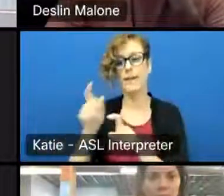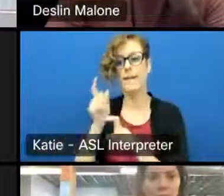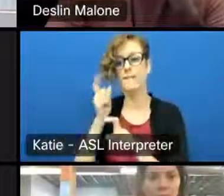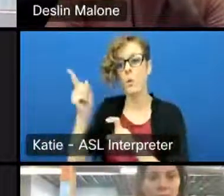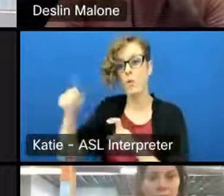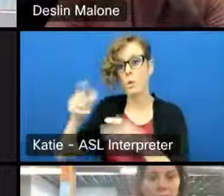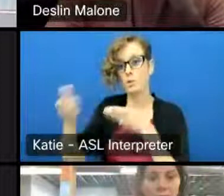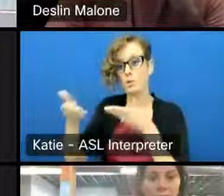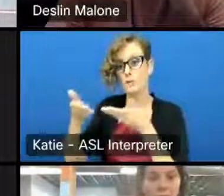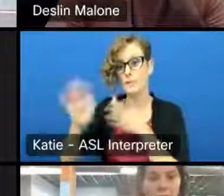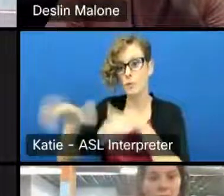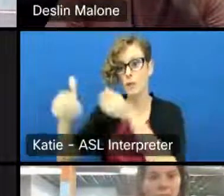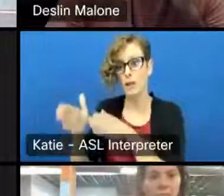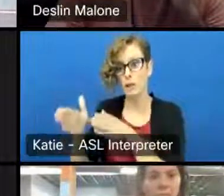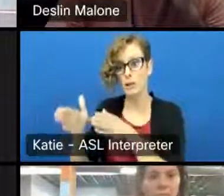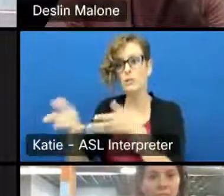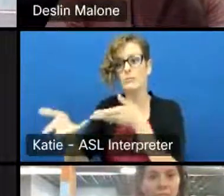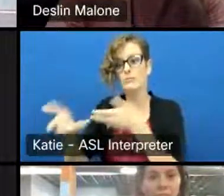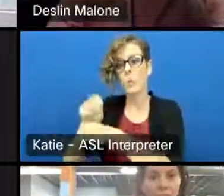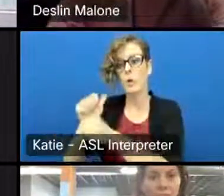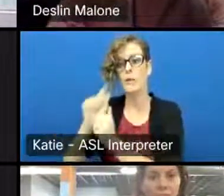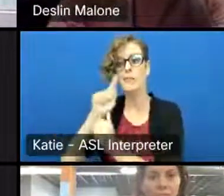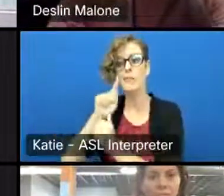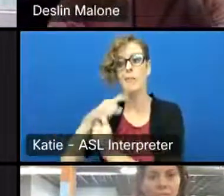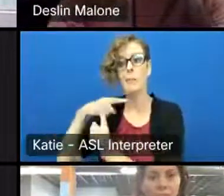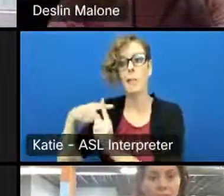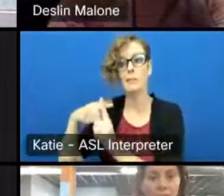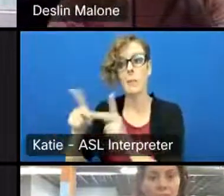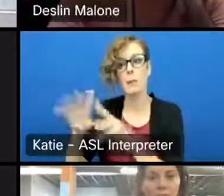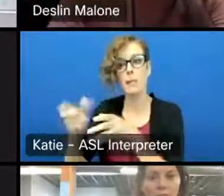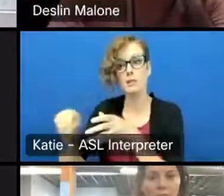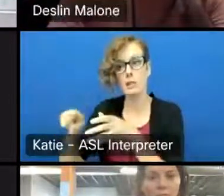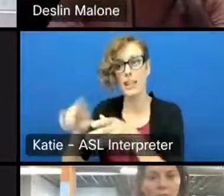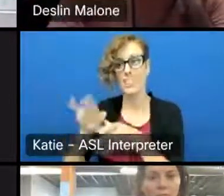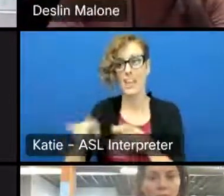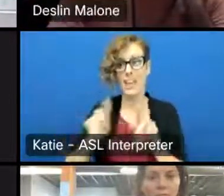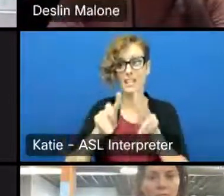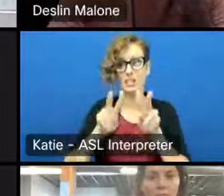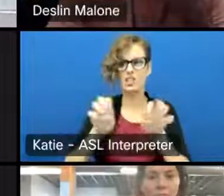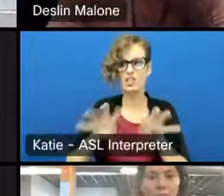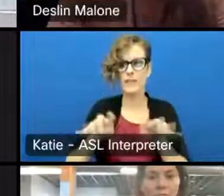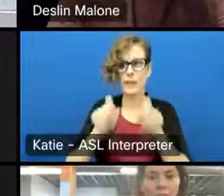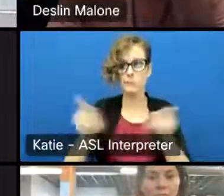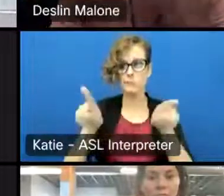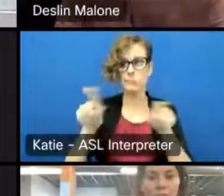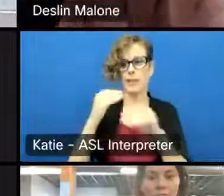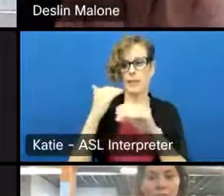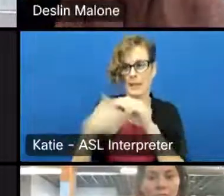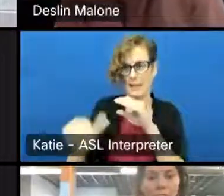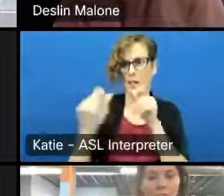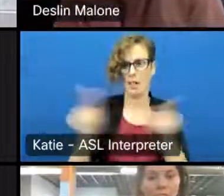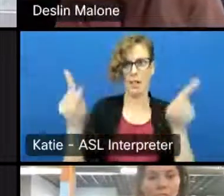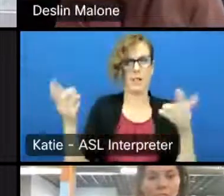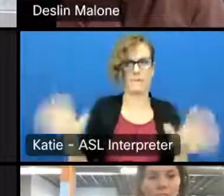service providers that are serving the Deaf Plus population. That went out via email, and so